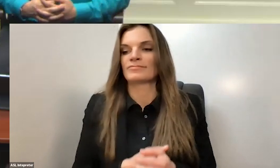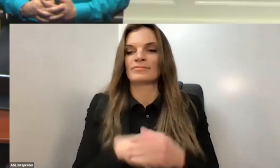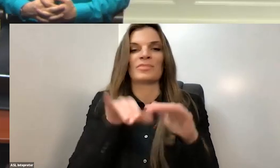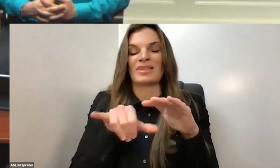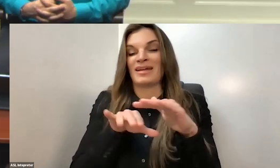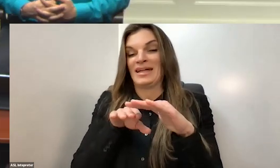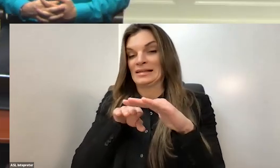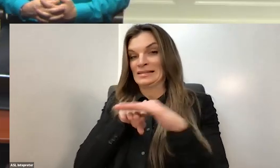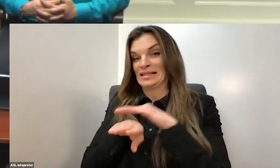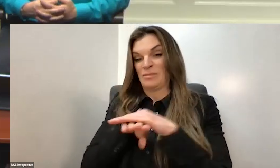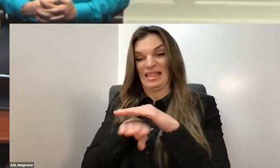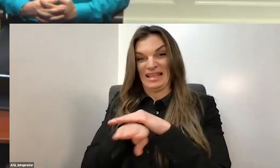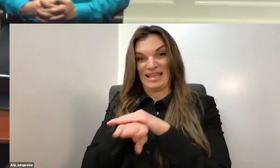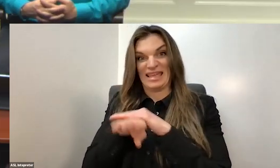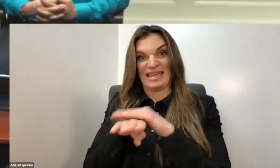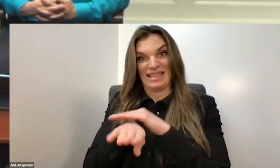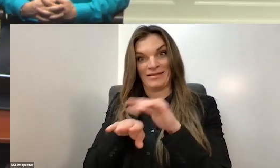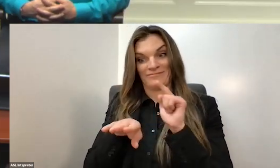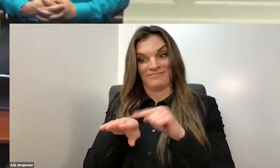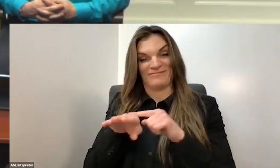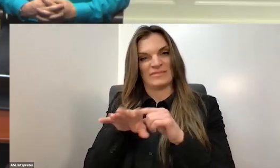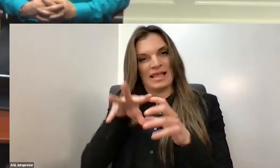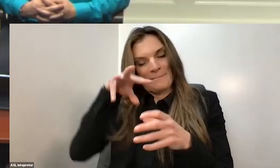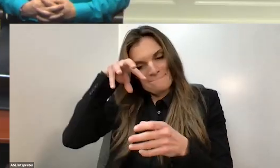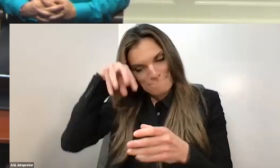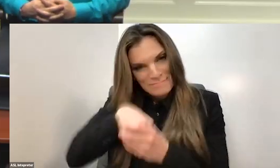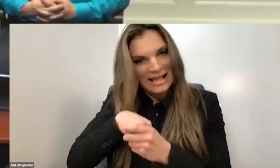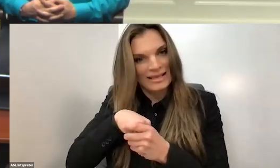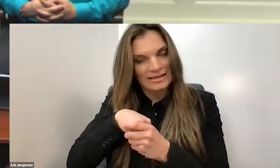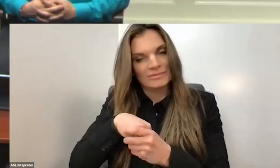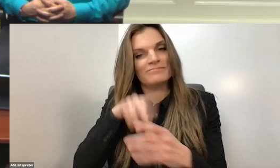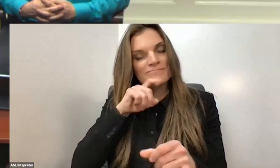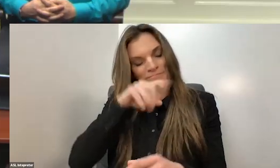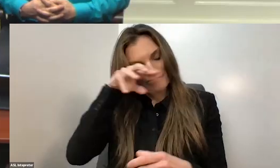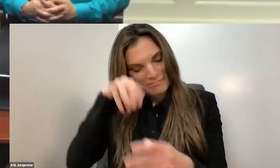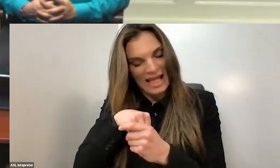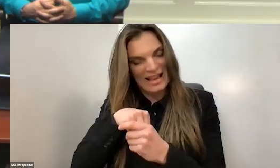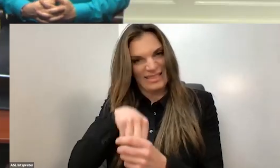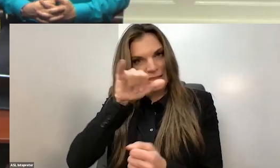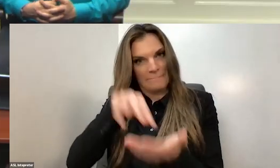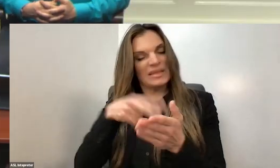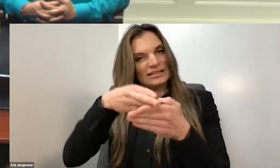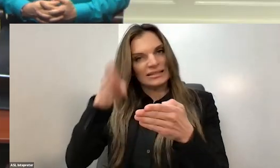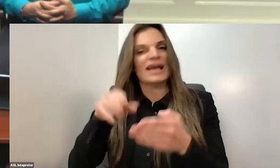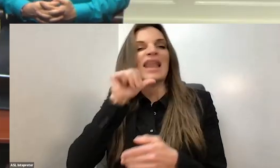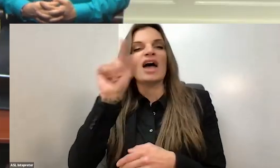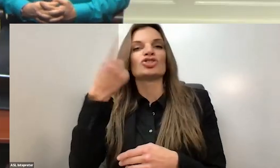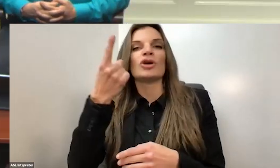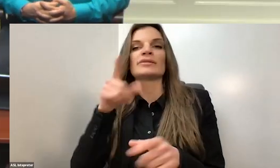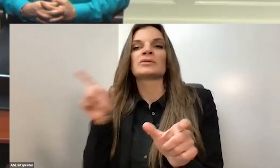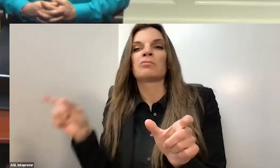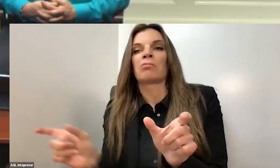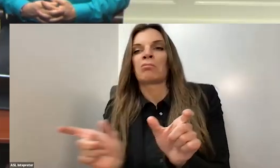of the definition of done. And so that accessibility isn't something that's surprising people. And for most